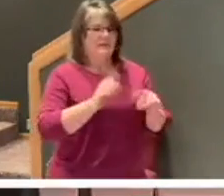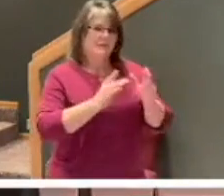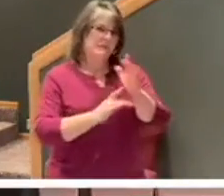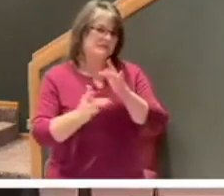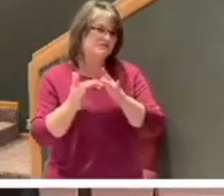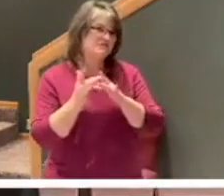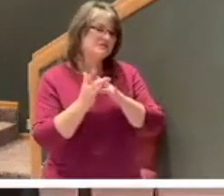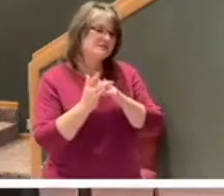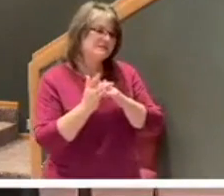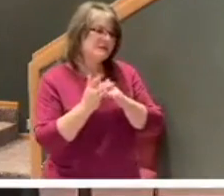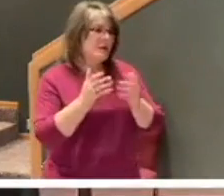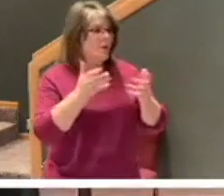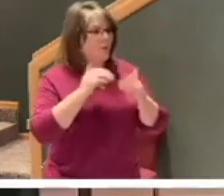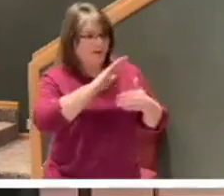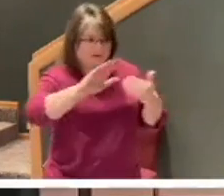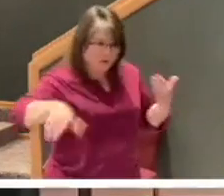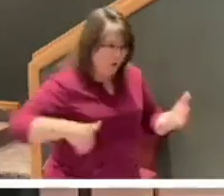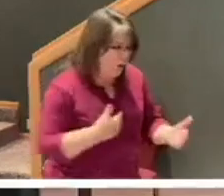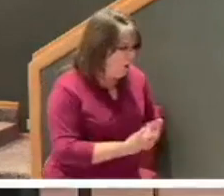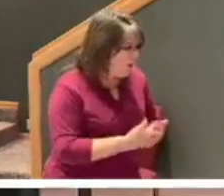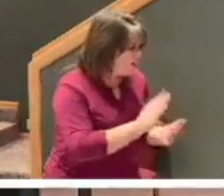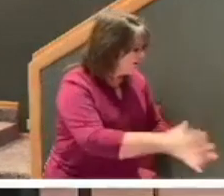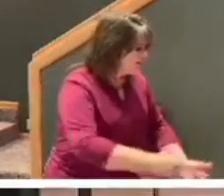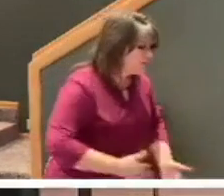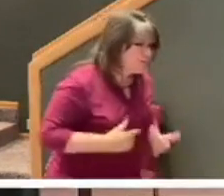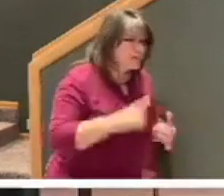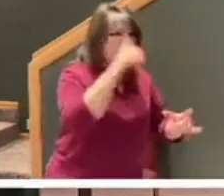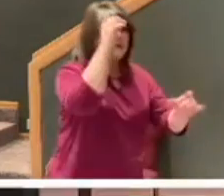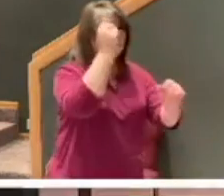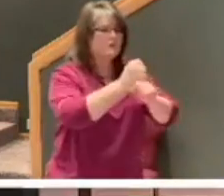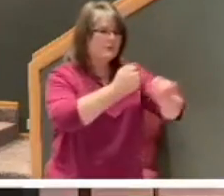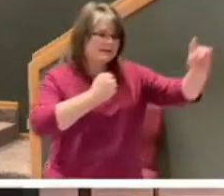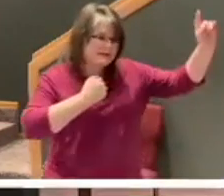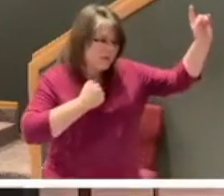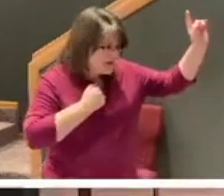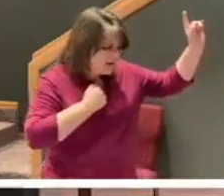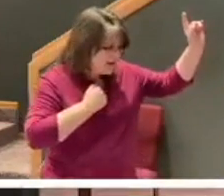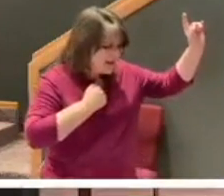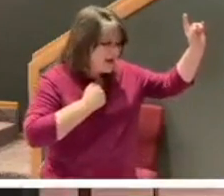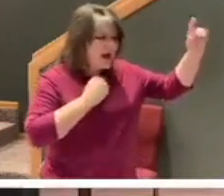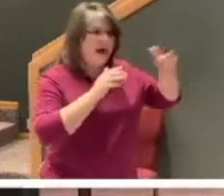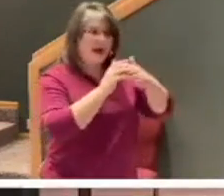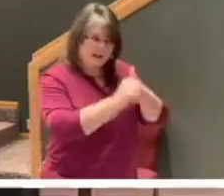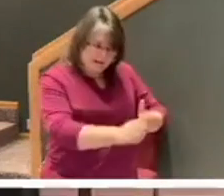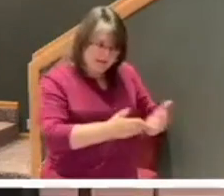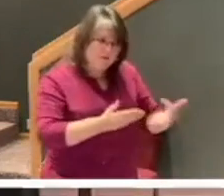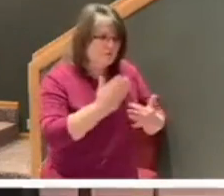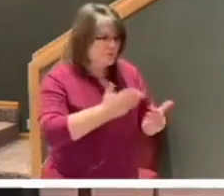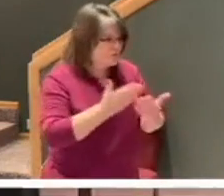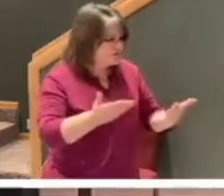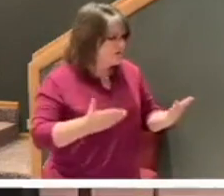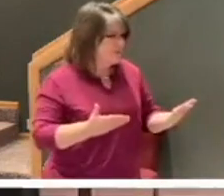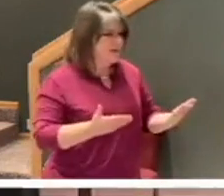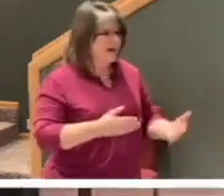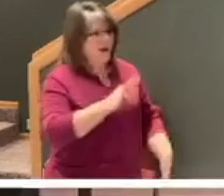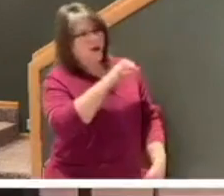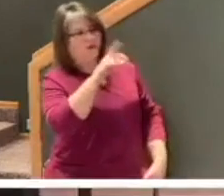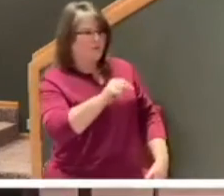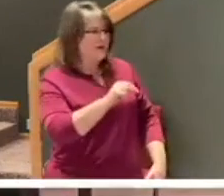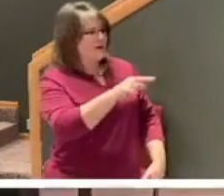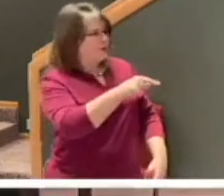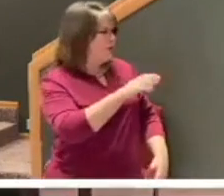Jesus wants all of it. Trust me. I'm going to lead you through some things that are going to freak you